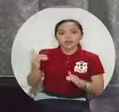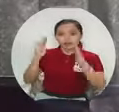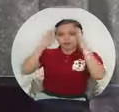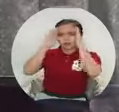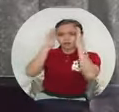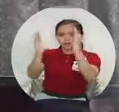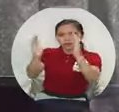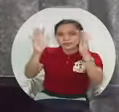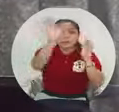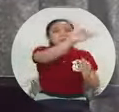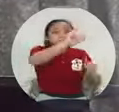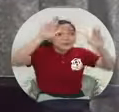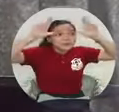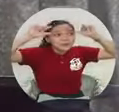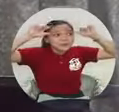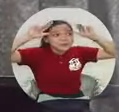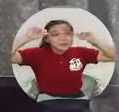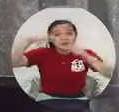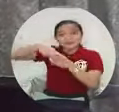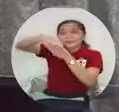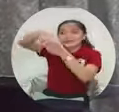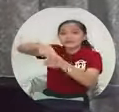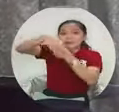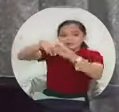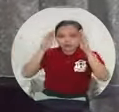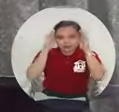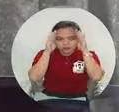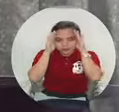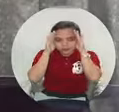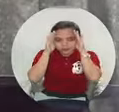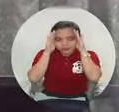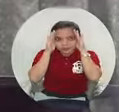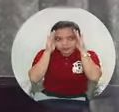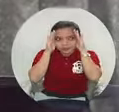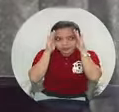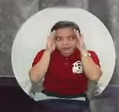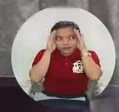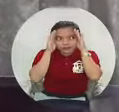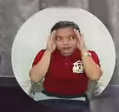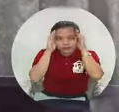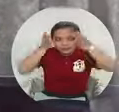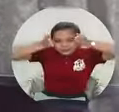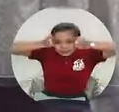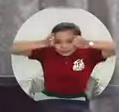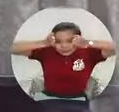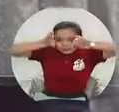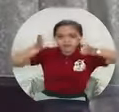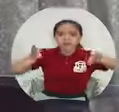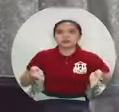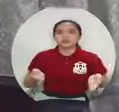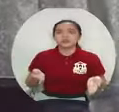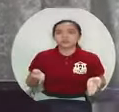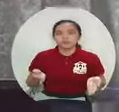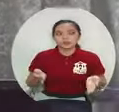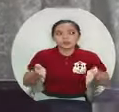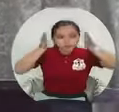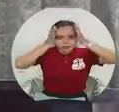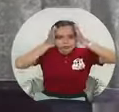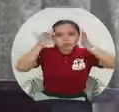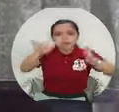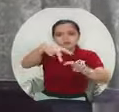It prompted him to be more focused. Kung may commitment ka, forward ka lang, tutom ka simbahan. Then focus